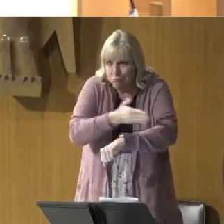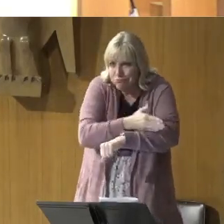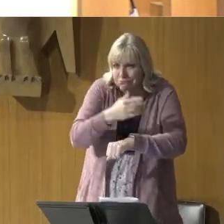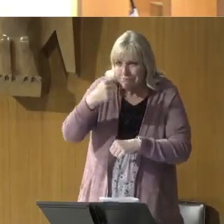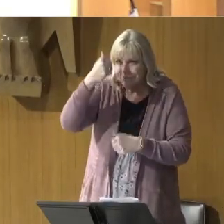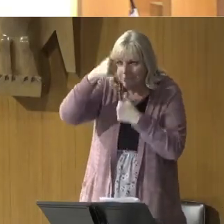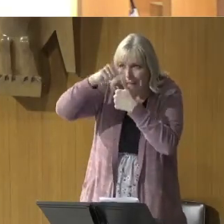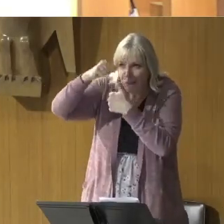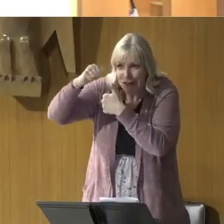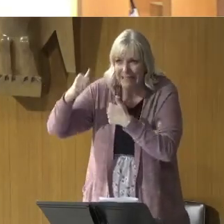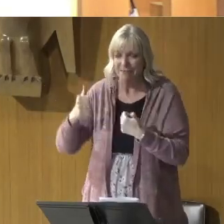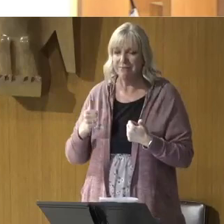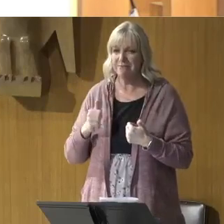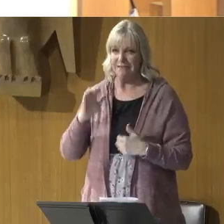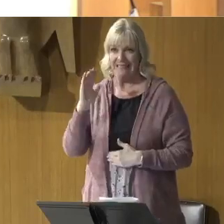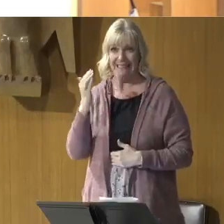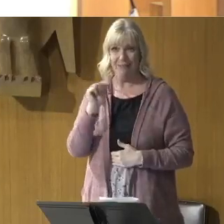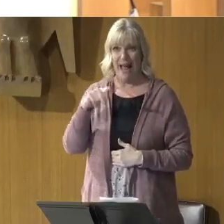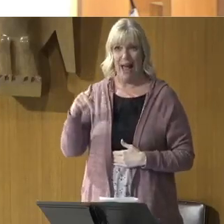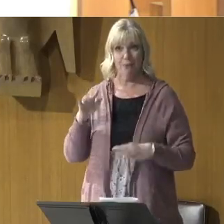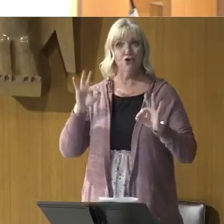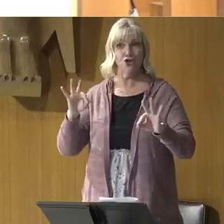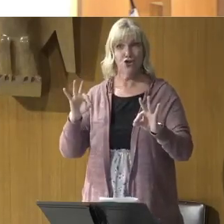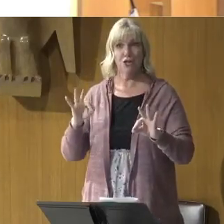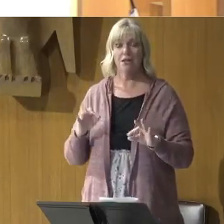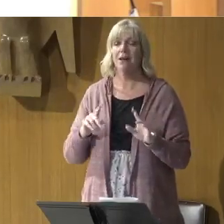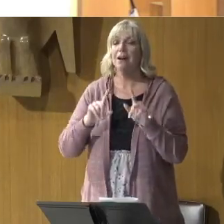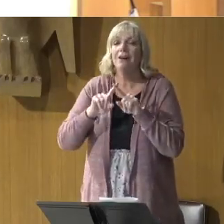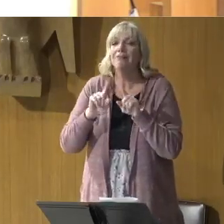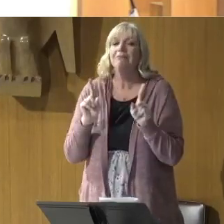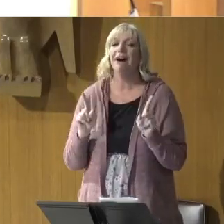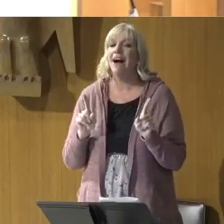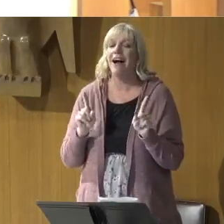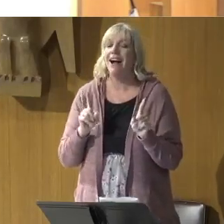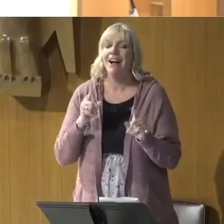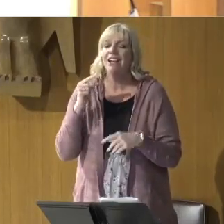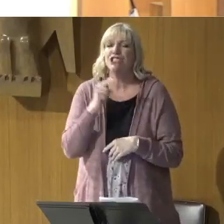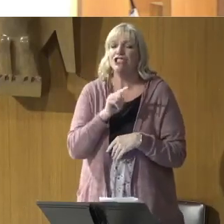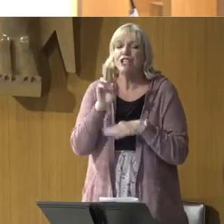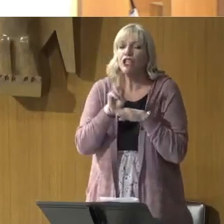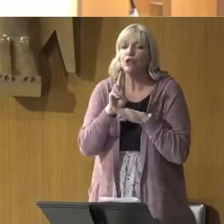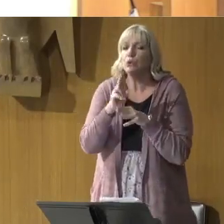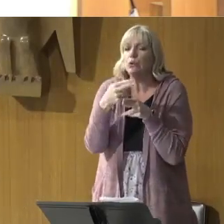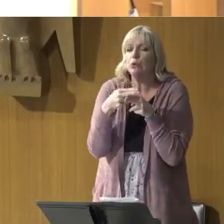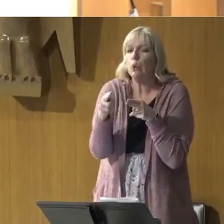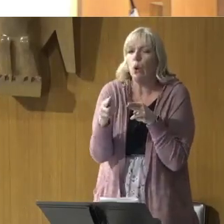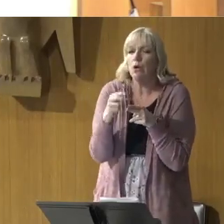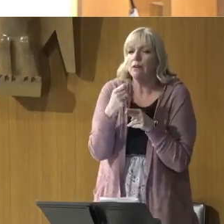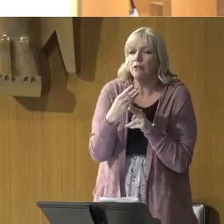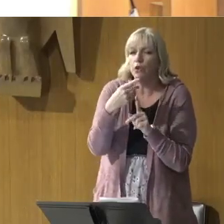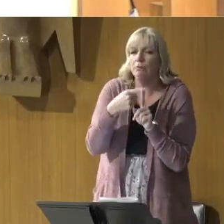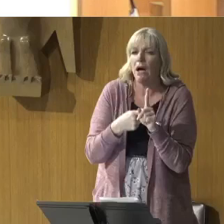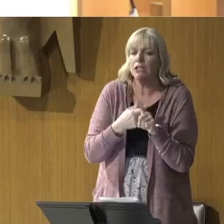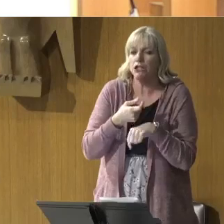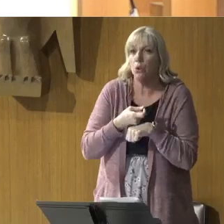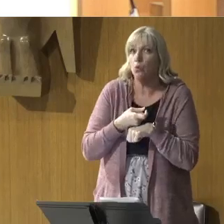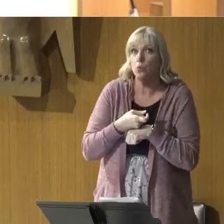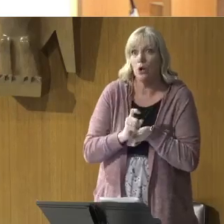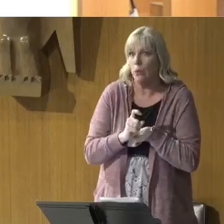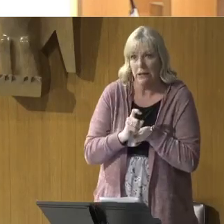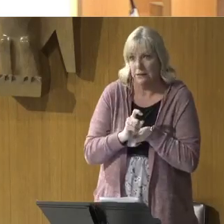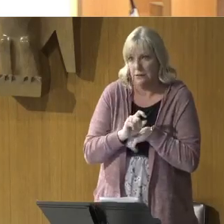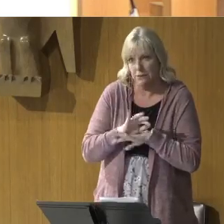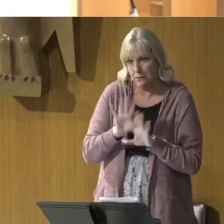fit. Unfortunately, she was only able to use Lumosity for a couple of months until it was ruined for her.